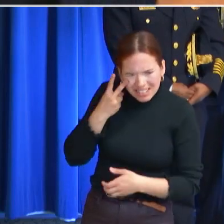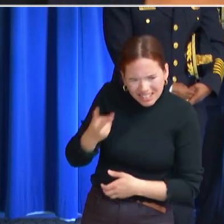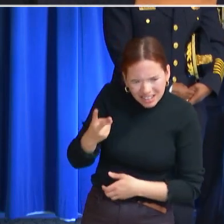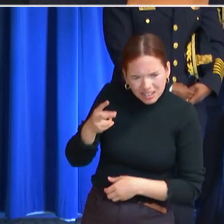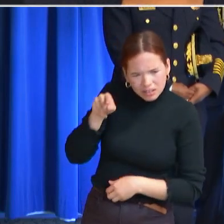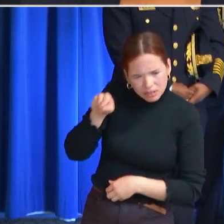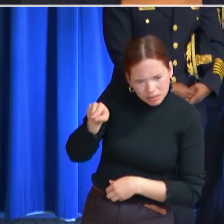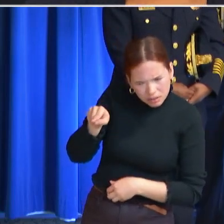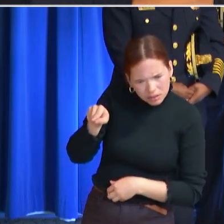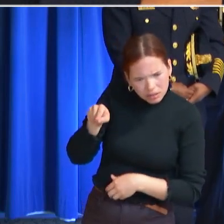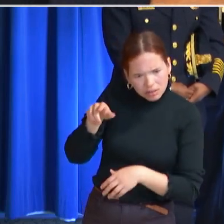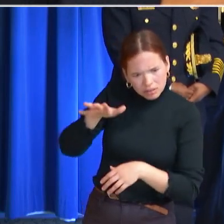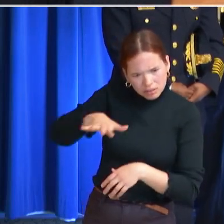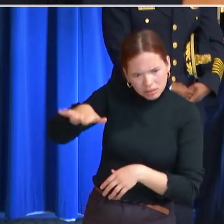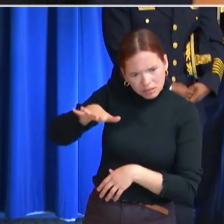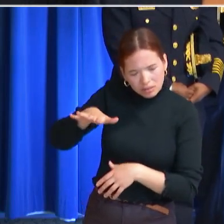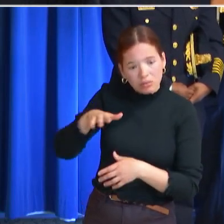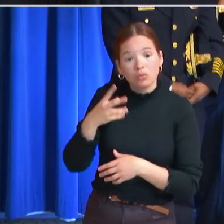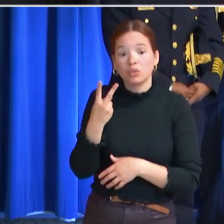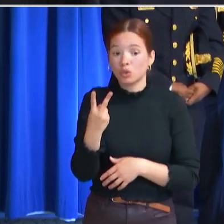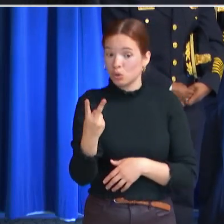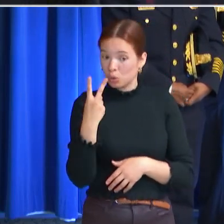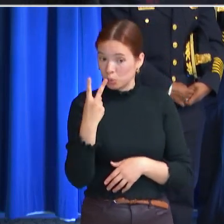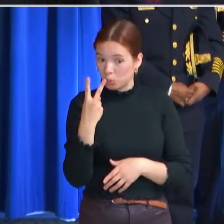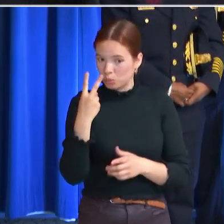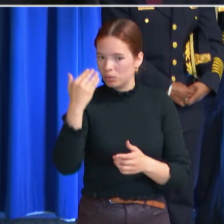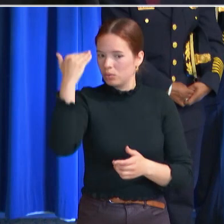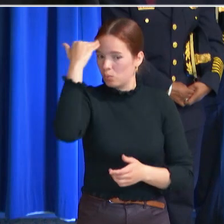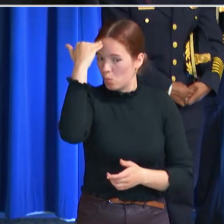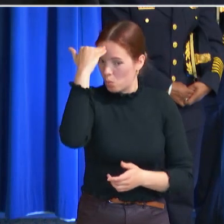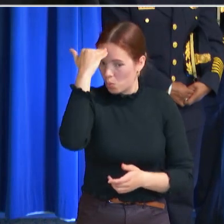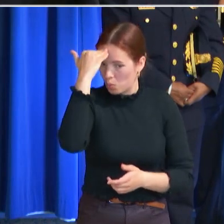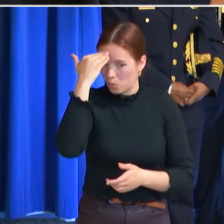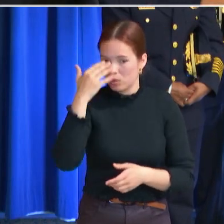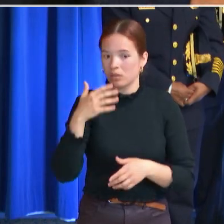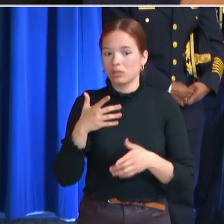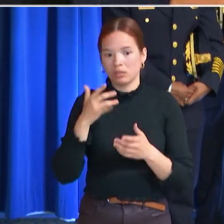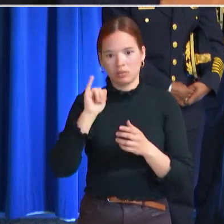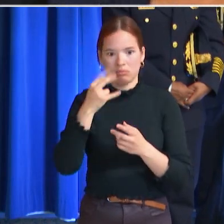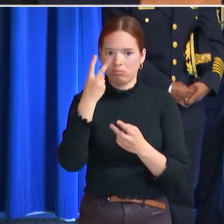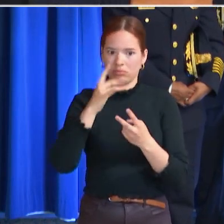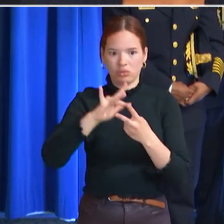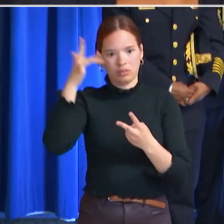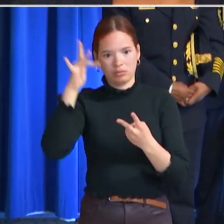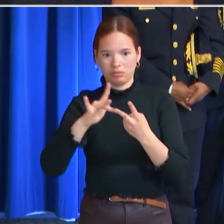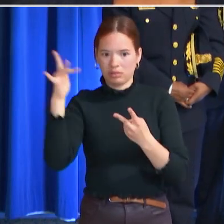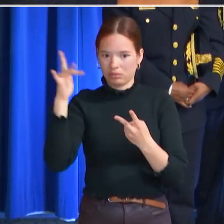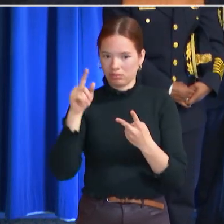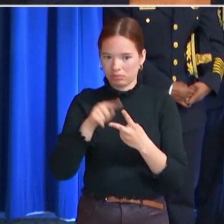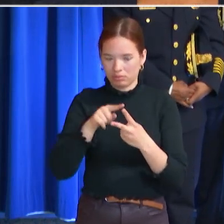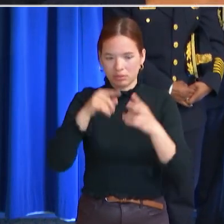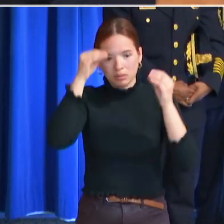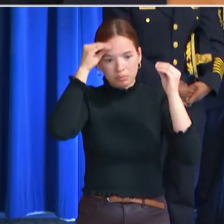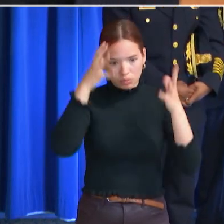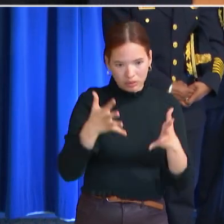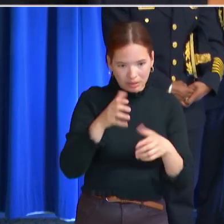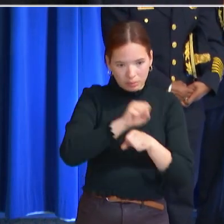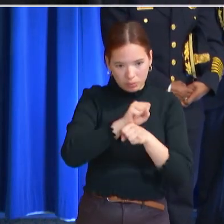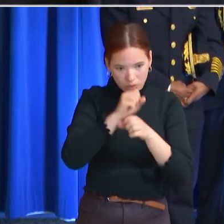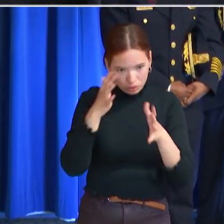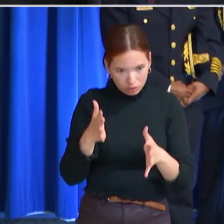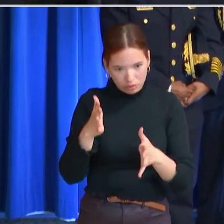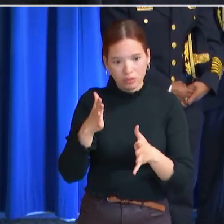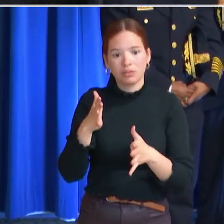there are two very well-renowned professors that we're also working with in this space of what is